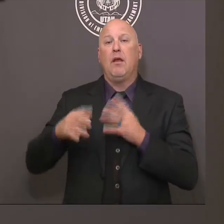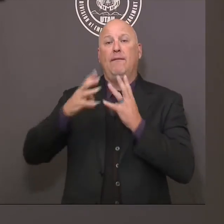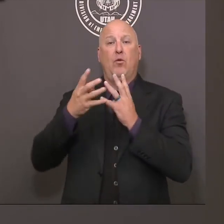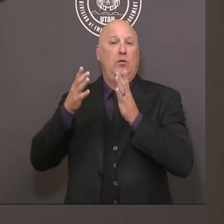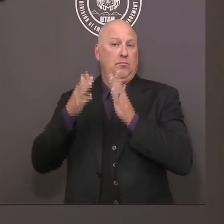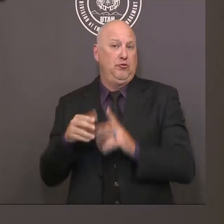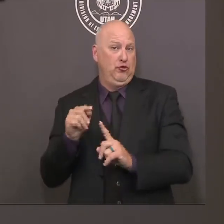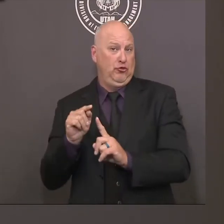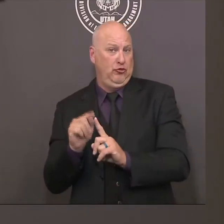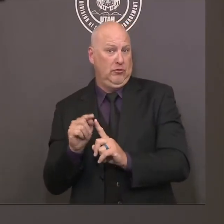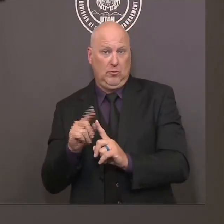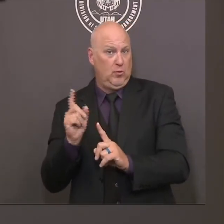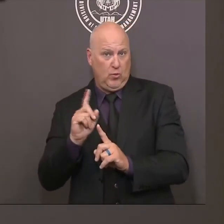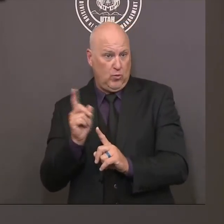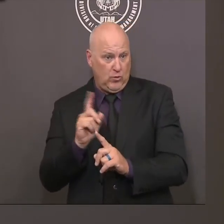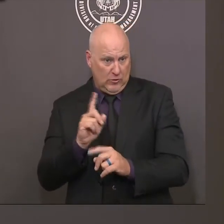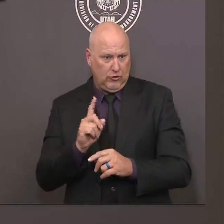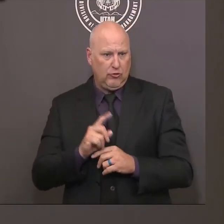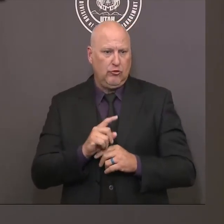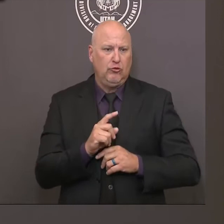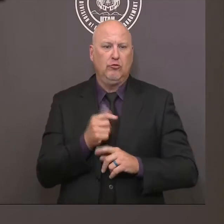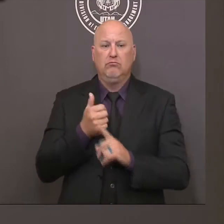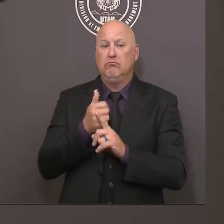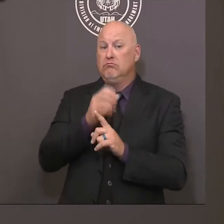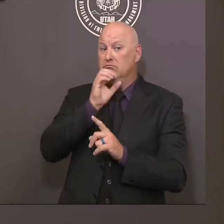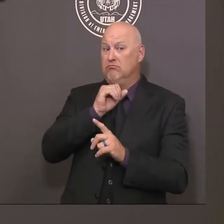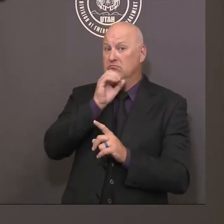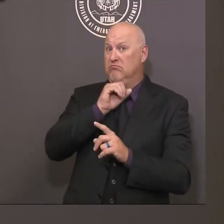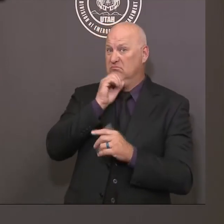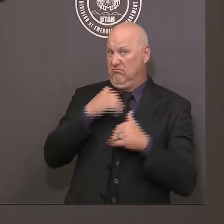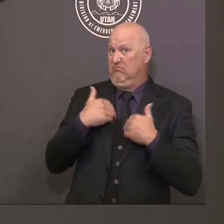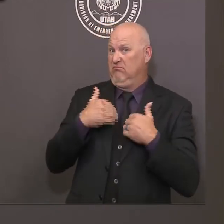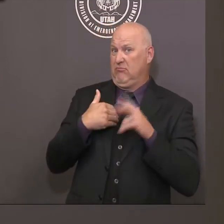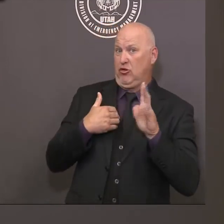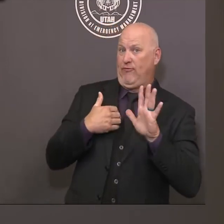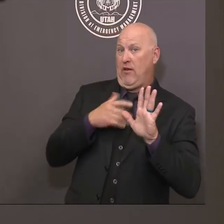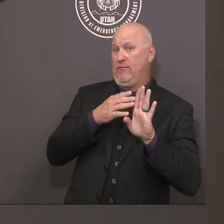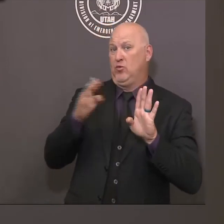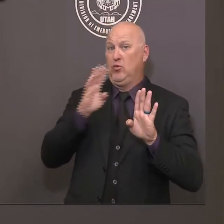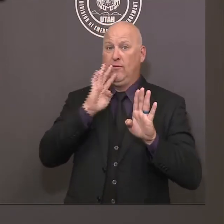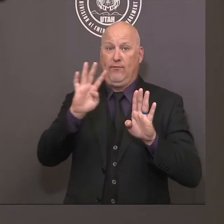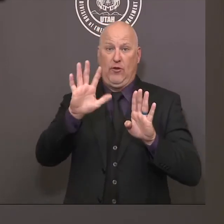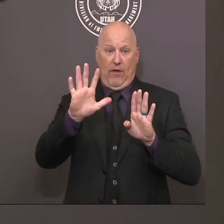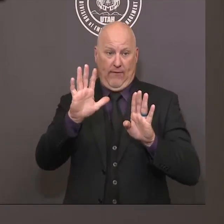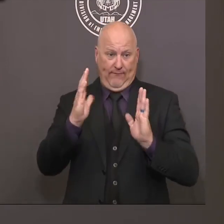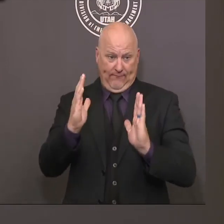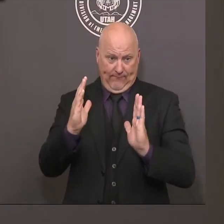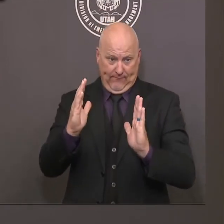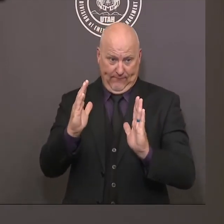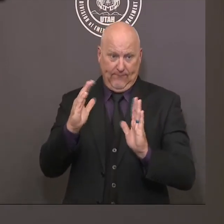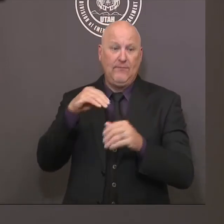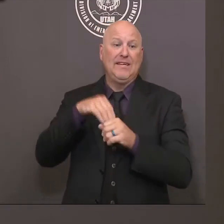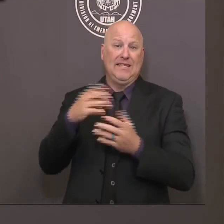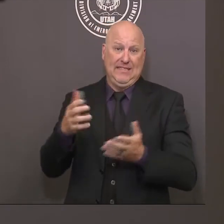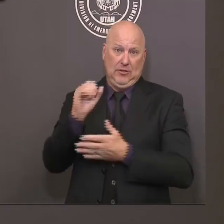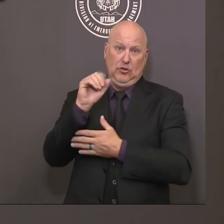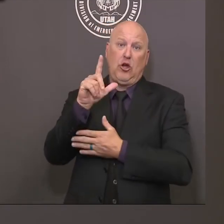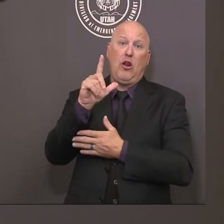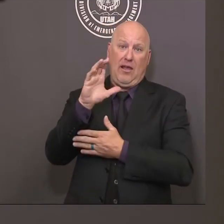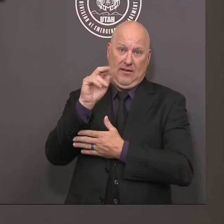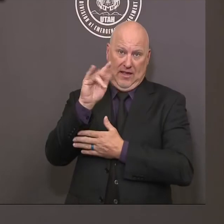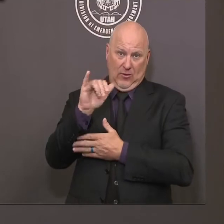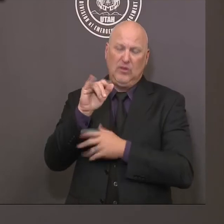of comorbidities. So we've been seeing an increase in cases for the past 3 weeks, with